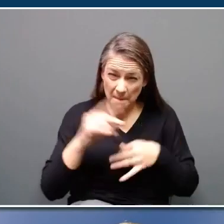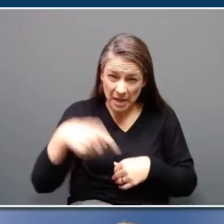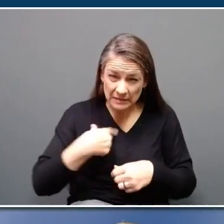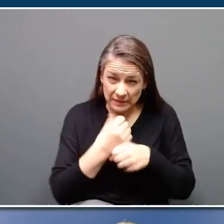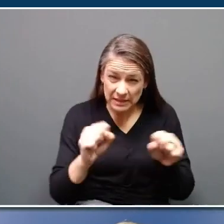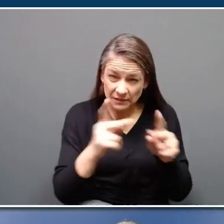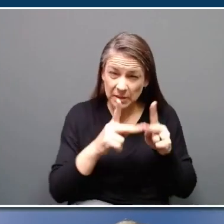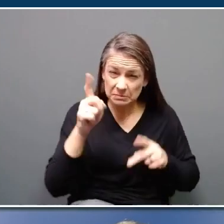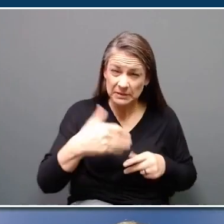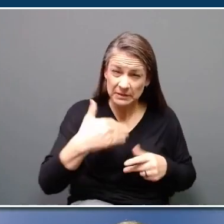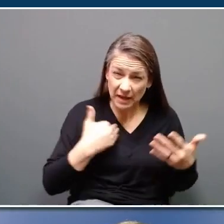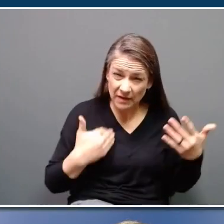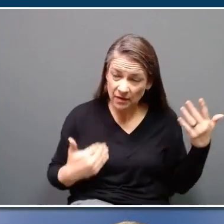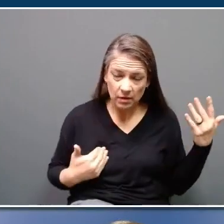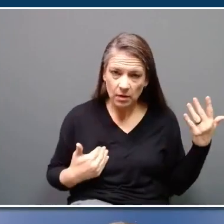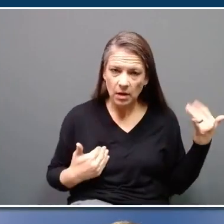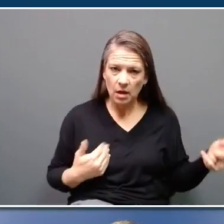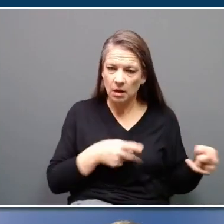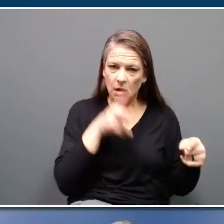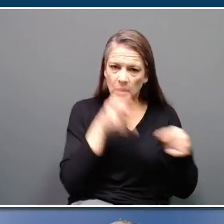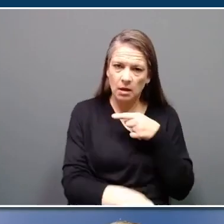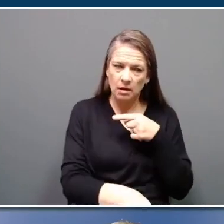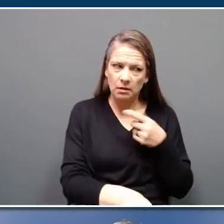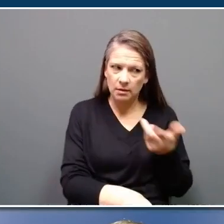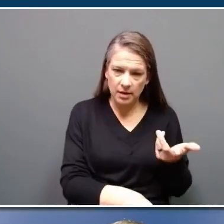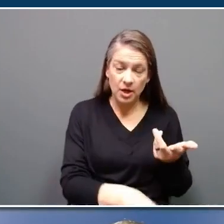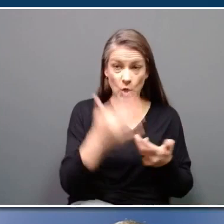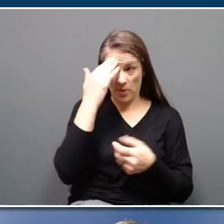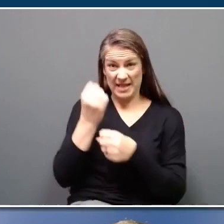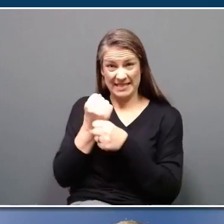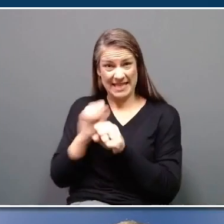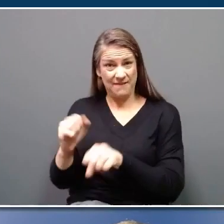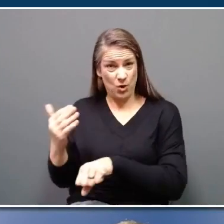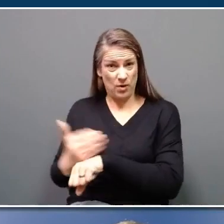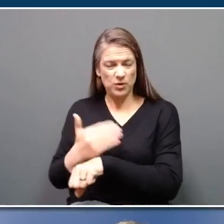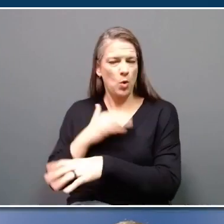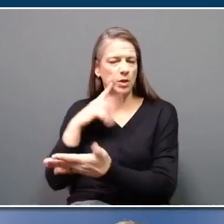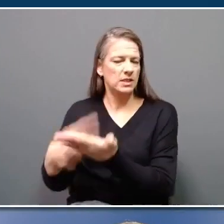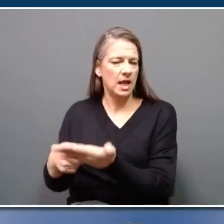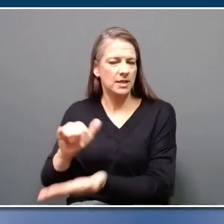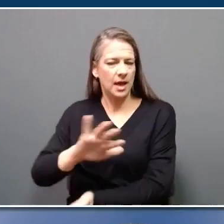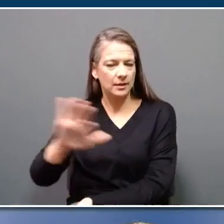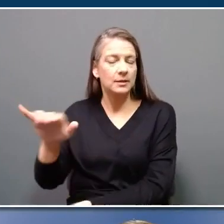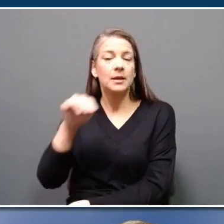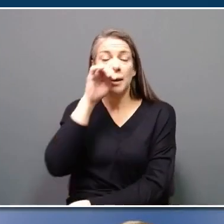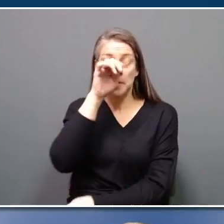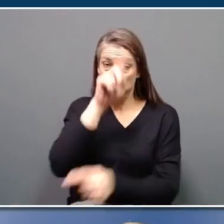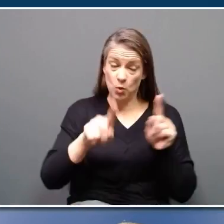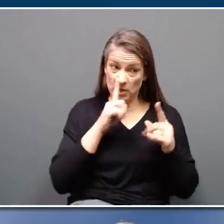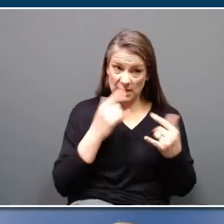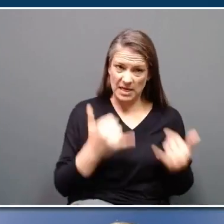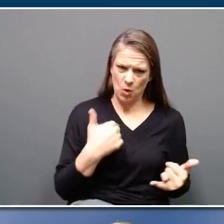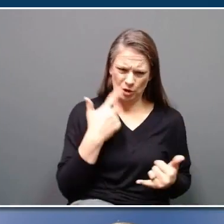fact they didn't fund the necessary safety renovations we needed in a minute, or the new constructions. But basically, we just got the